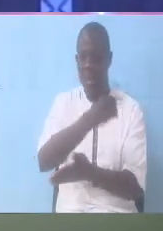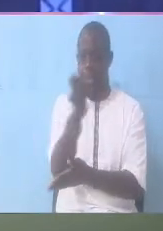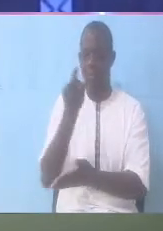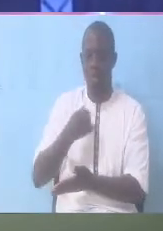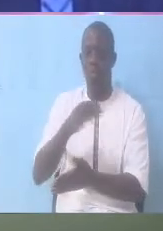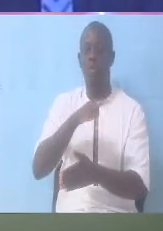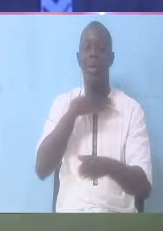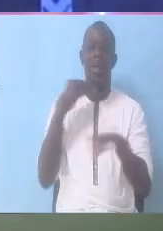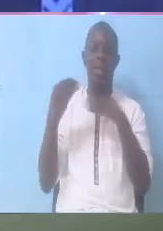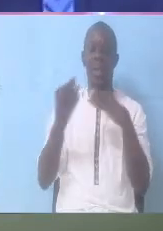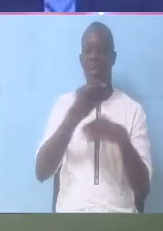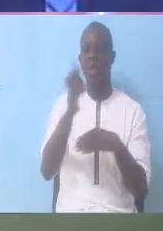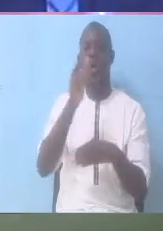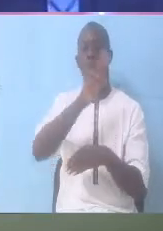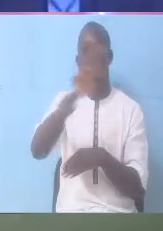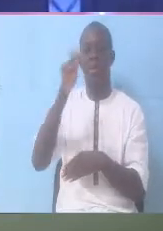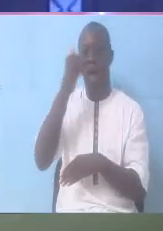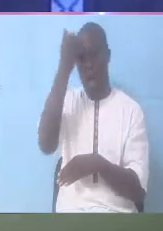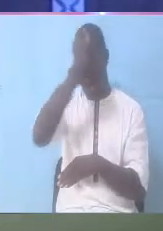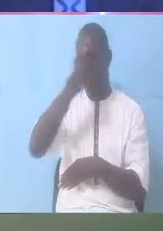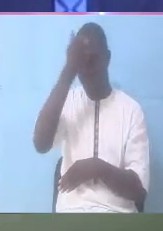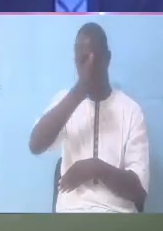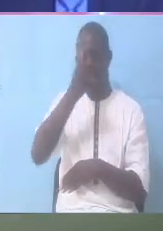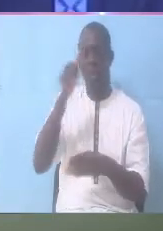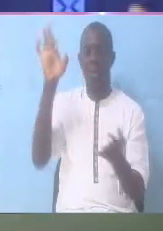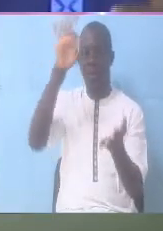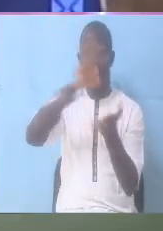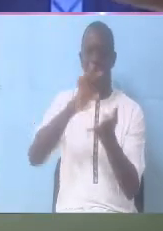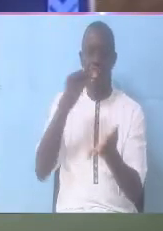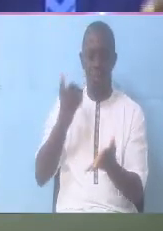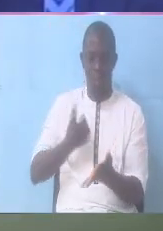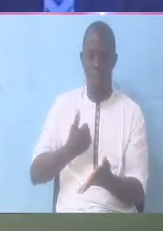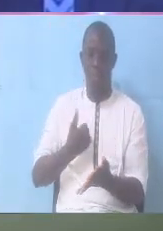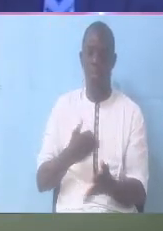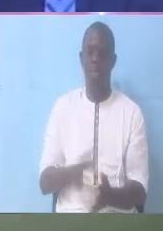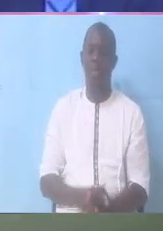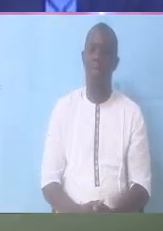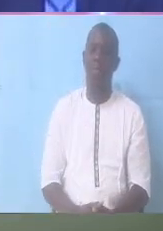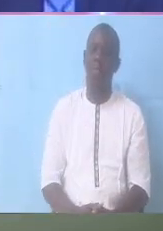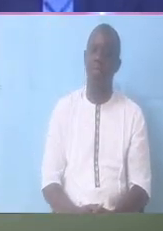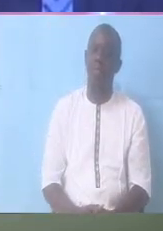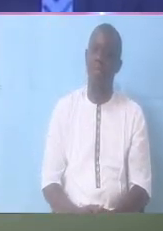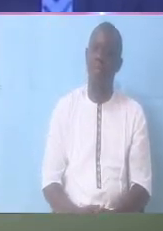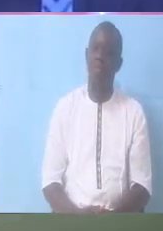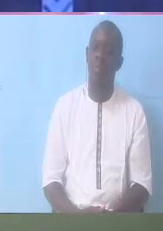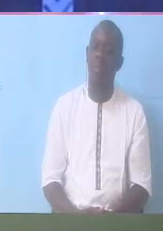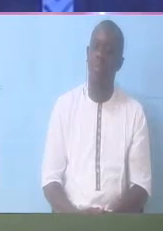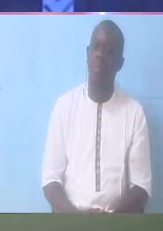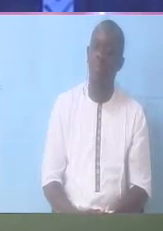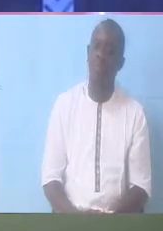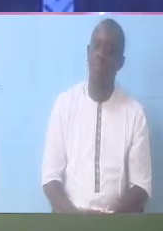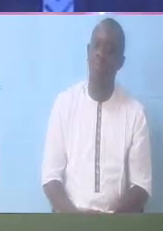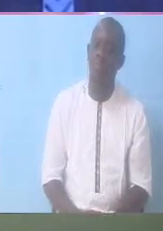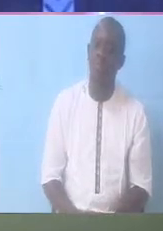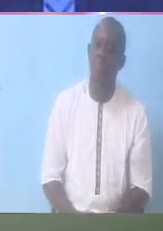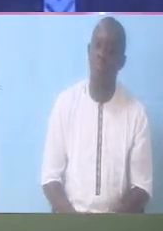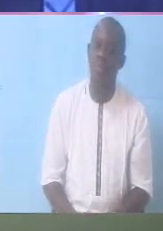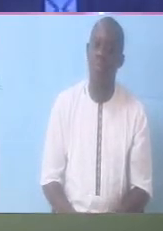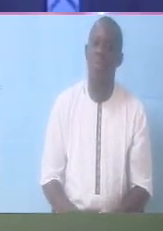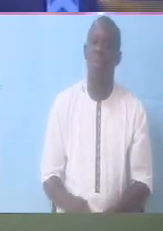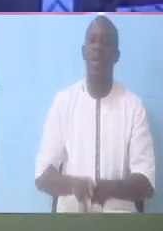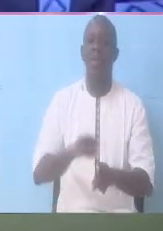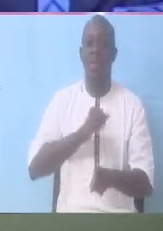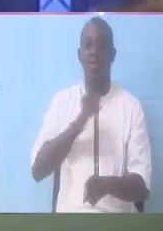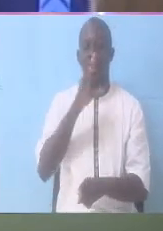migrants. That's a hearsay from him. Yes. Could you answer now? That is a hearsay from him,